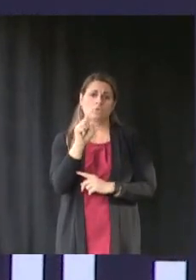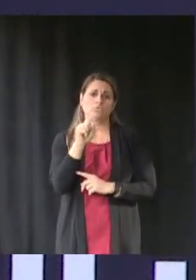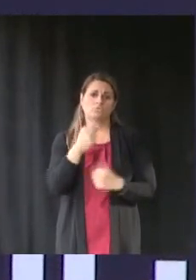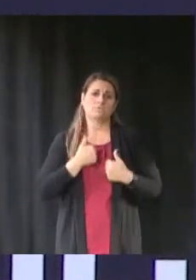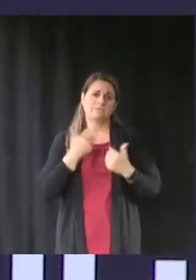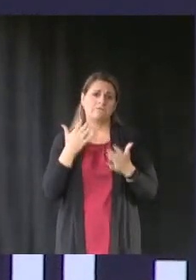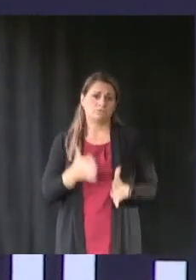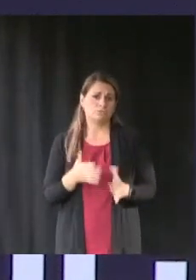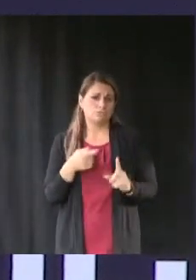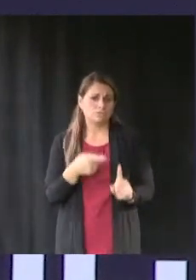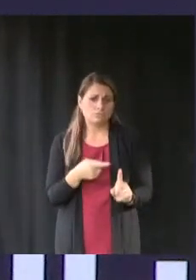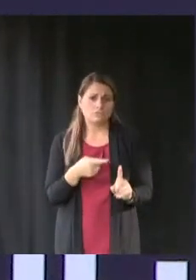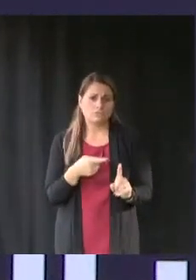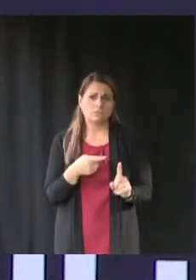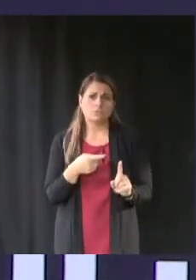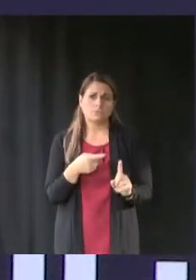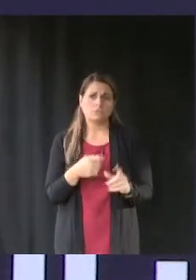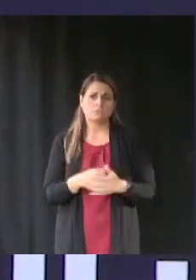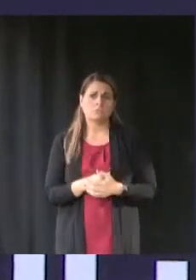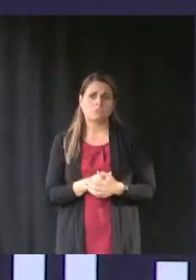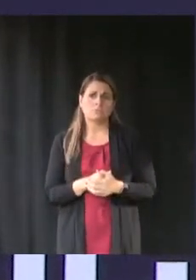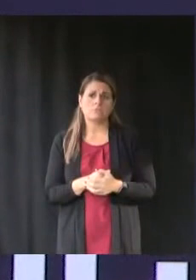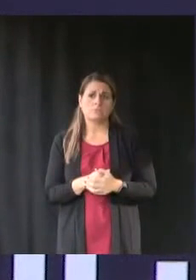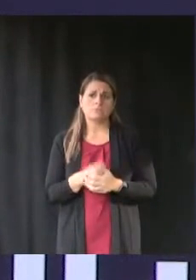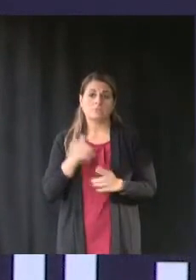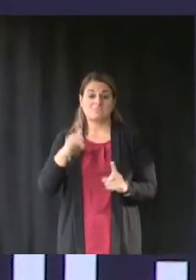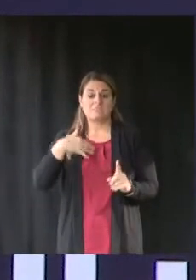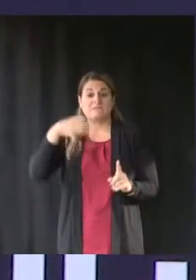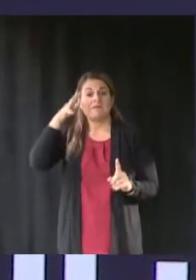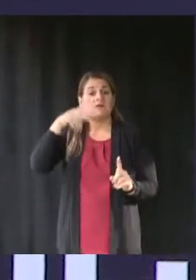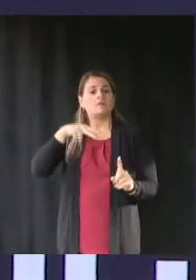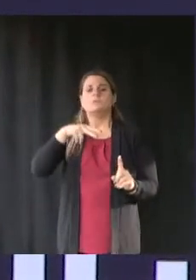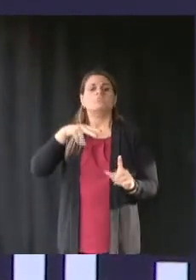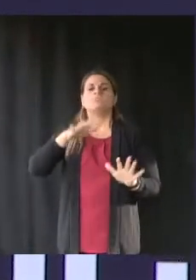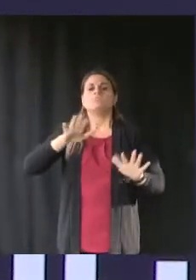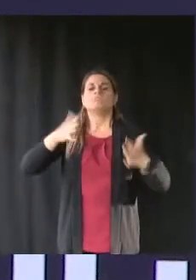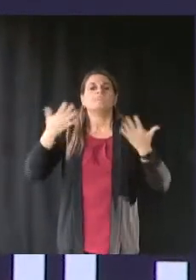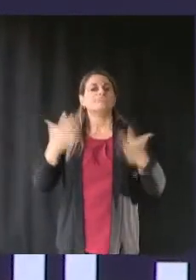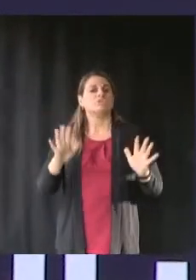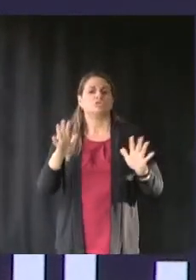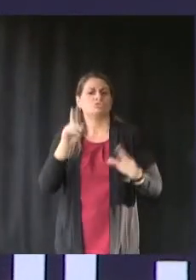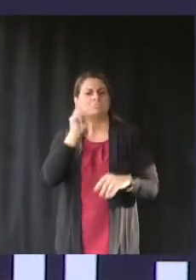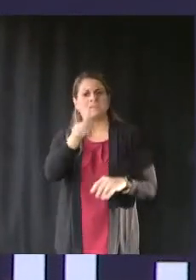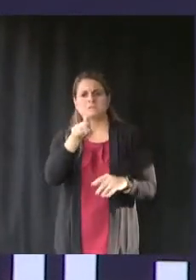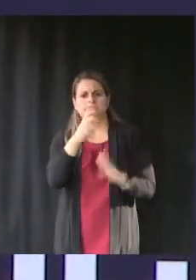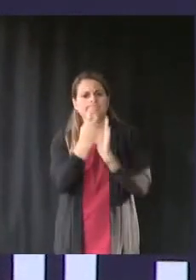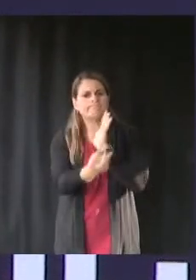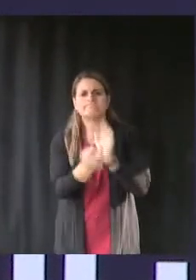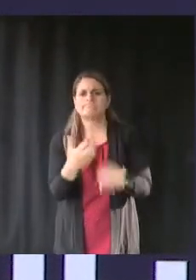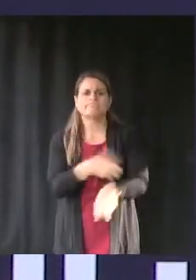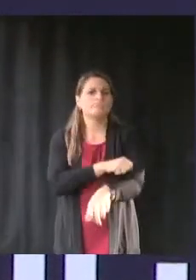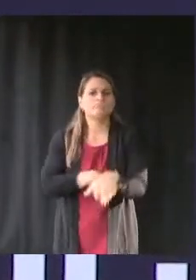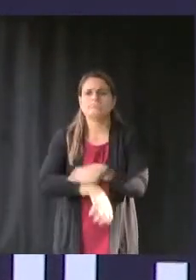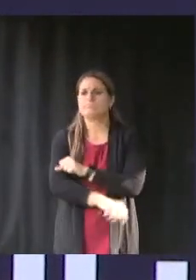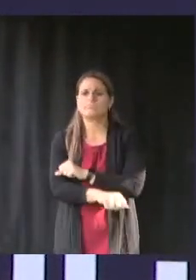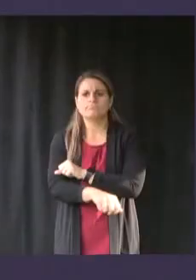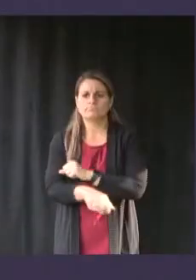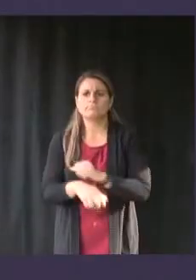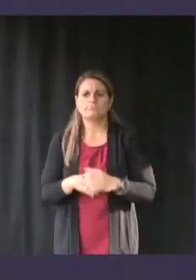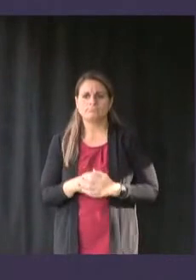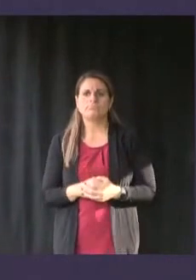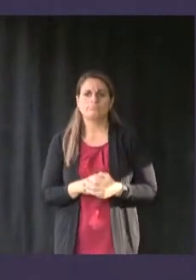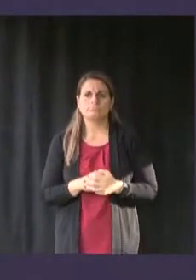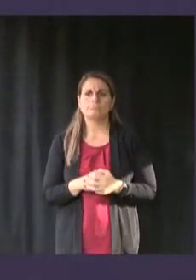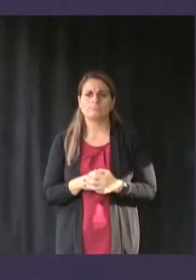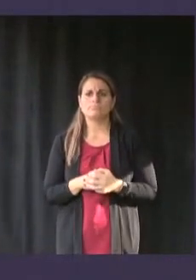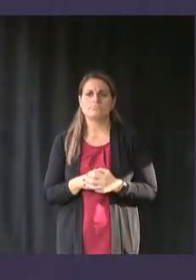father's coming alive, if you will, at the Nuremberg trials. And so it would have been not quite the same event had you